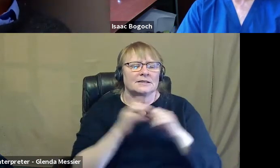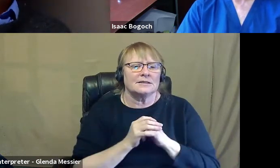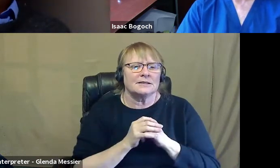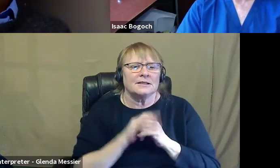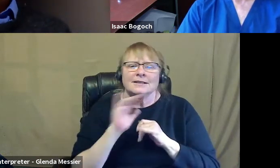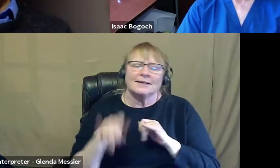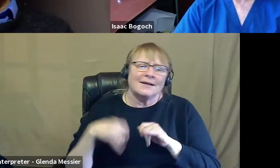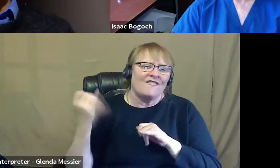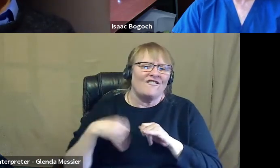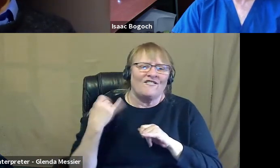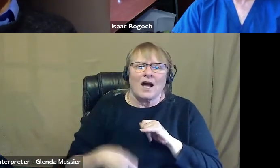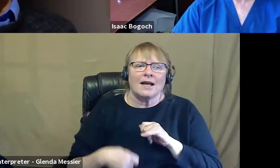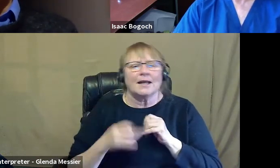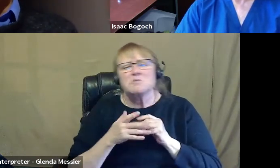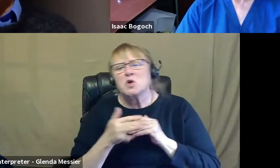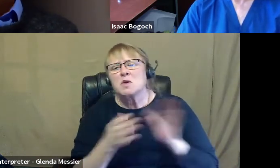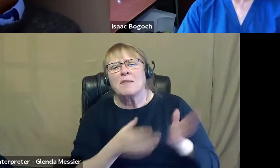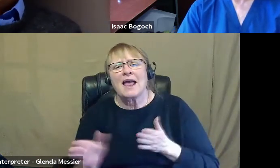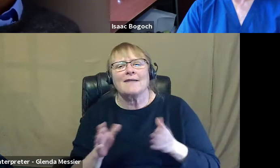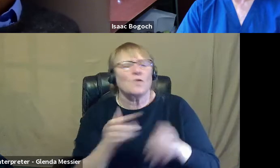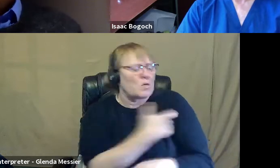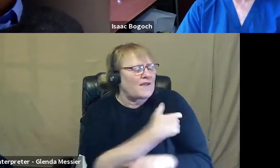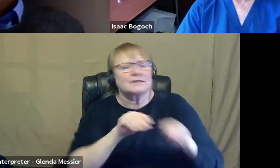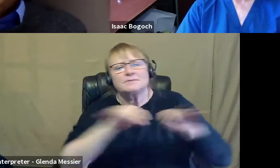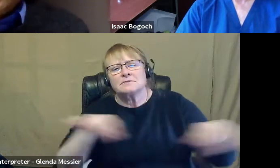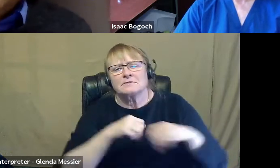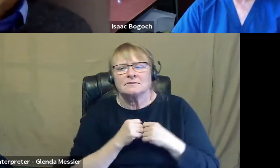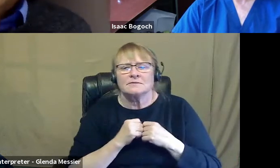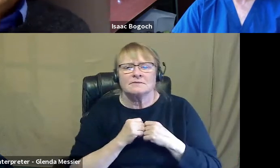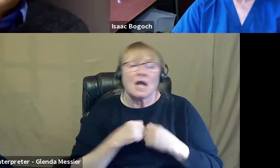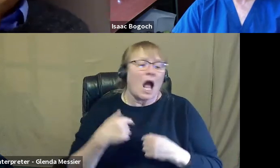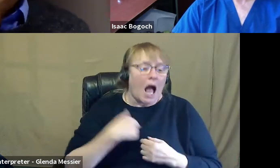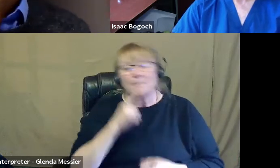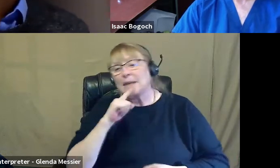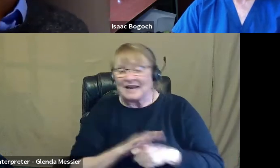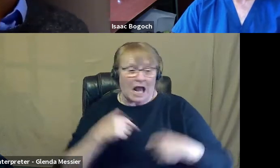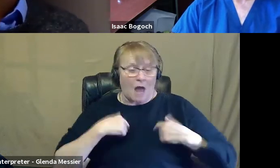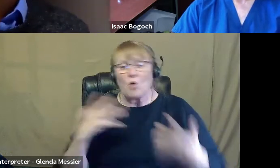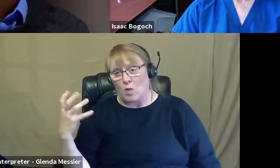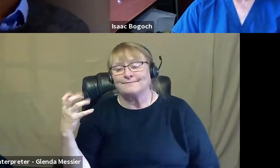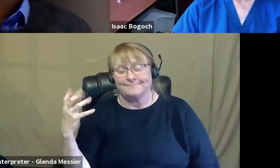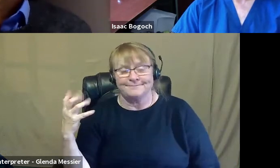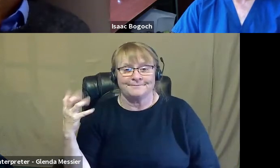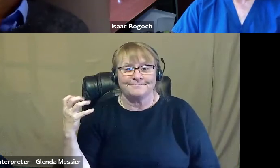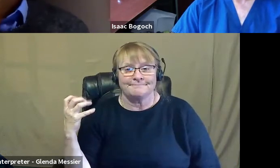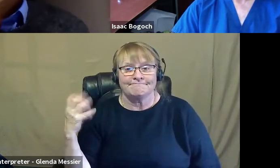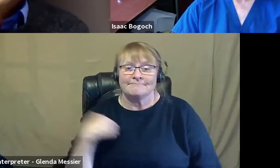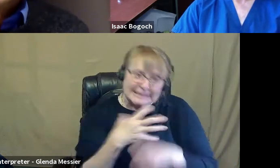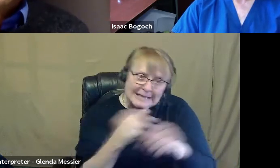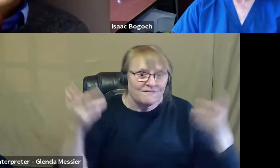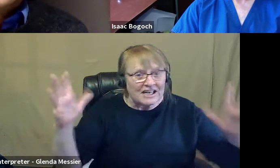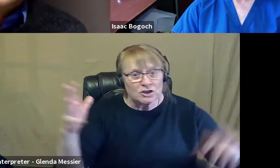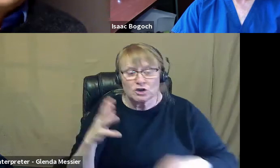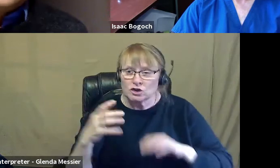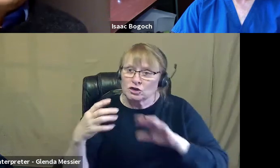what's the plan for the vaccine rollout? Okay, if I'm committed to getting the vaccine, I know it's safe. I've learned about the side effects,